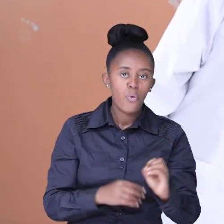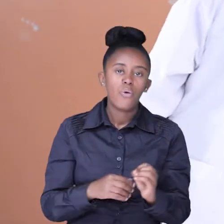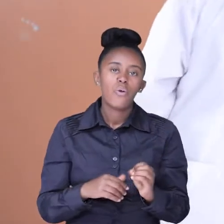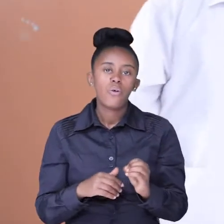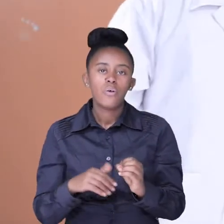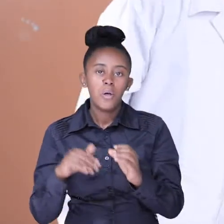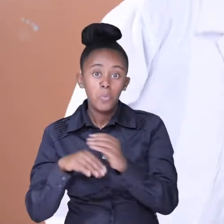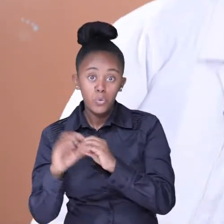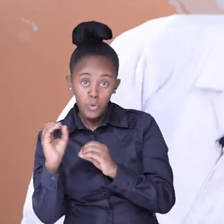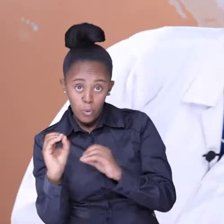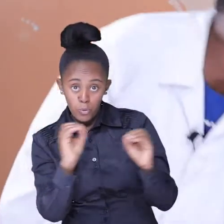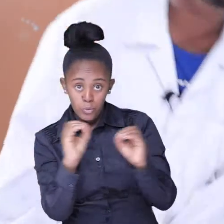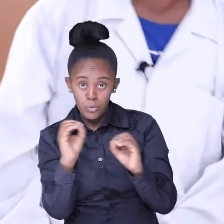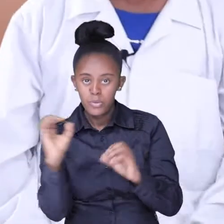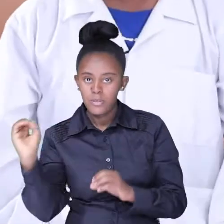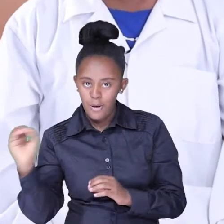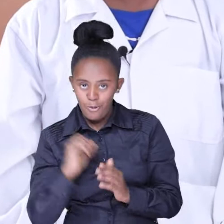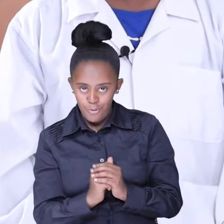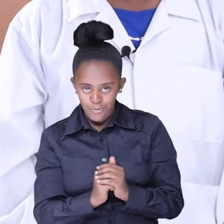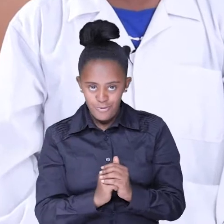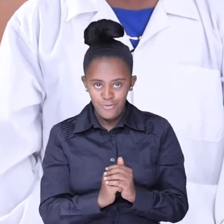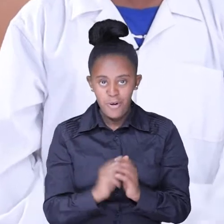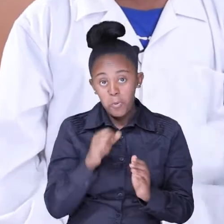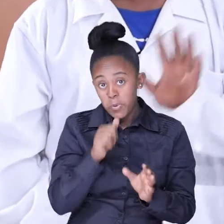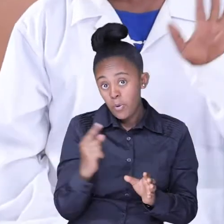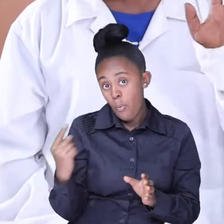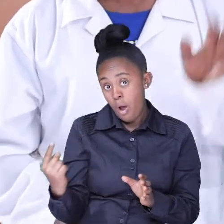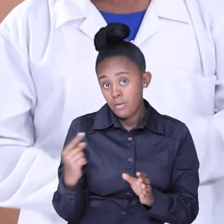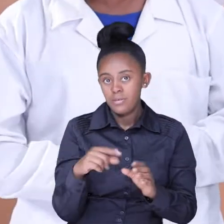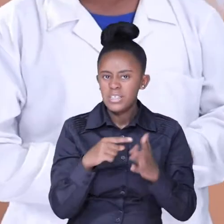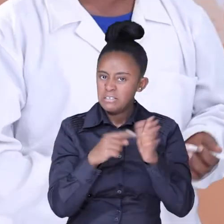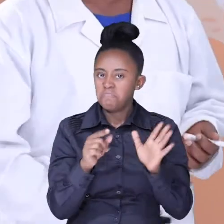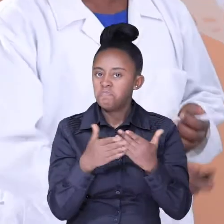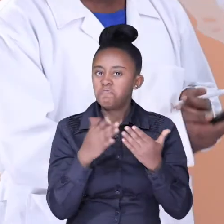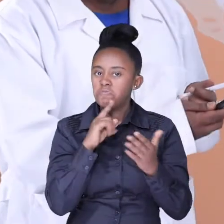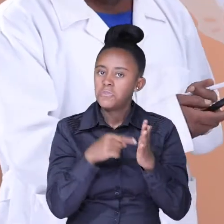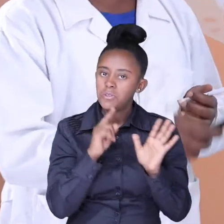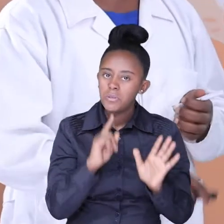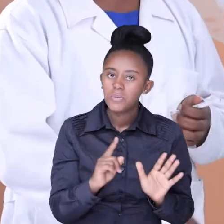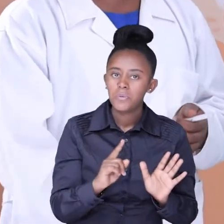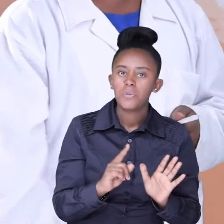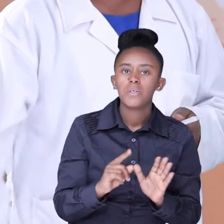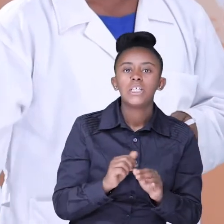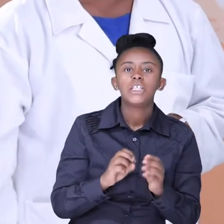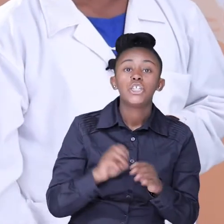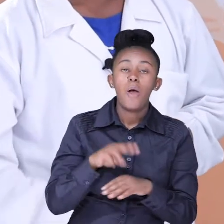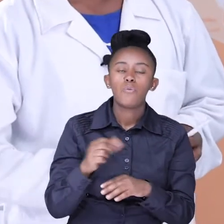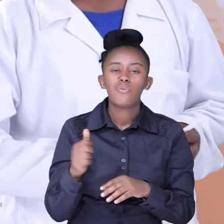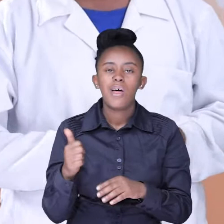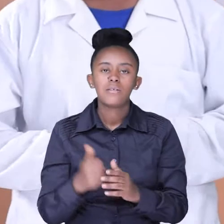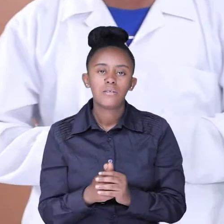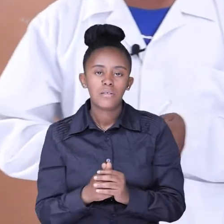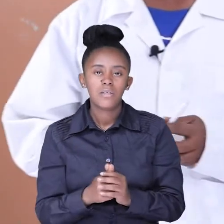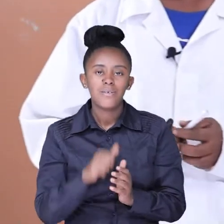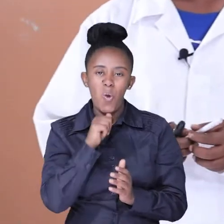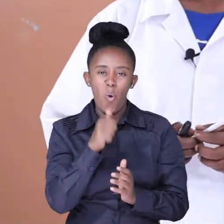get output is 0. Unless we get what? 1. I think this is clear for you. Let us jump to the others. The